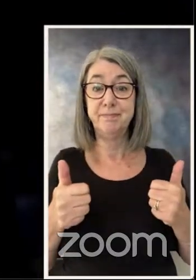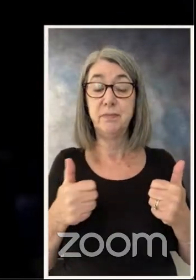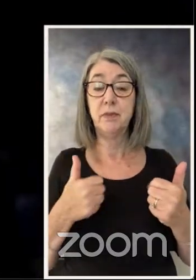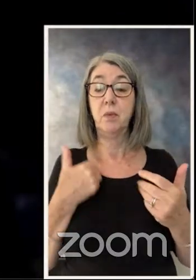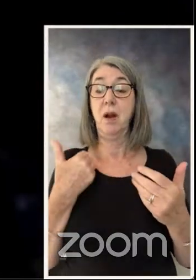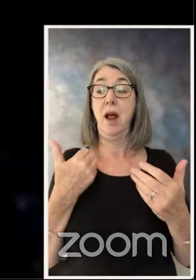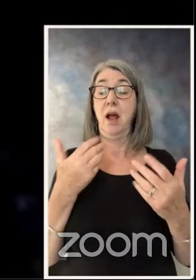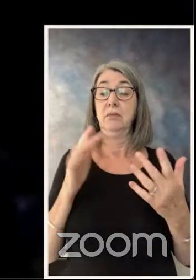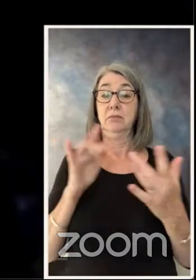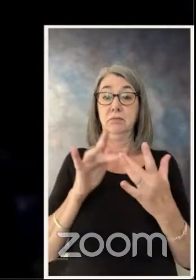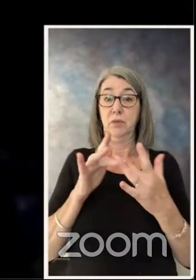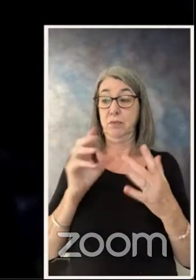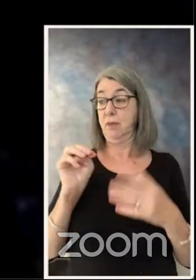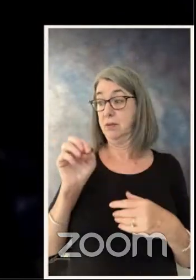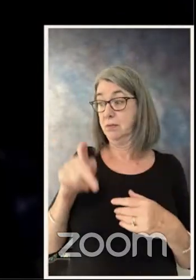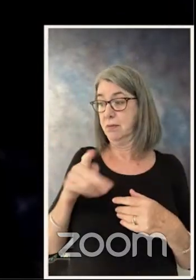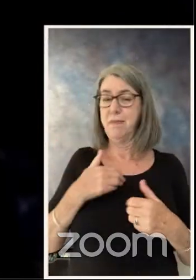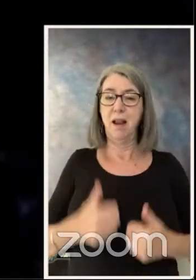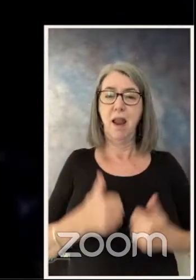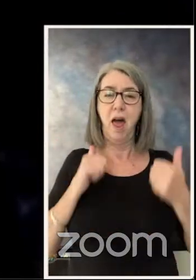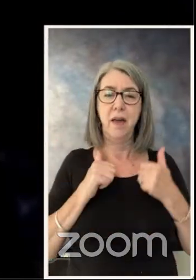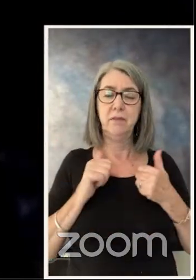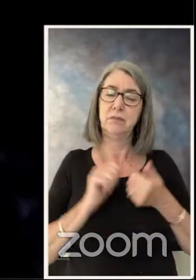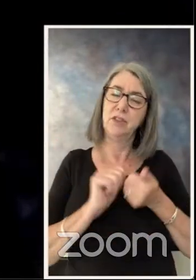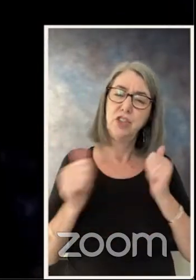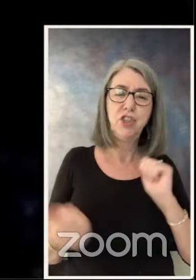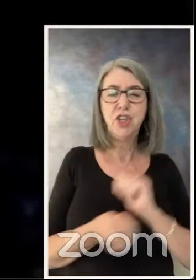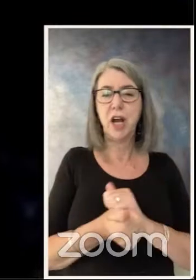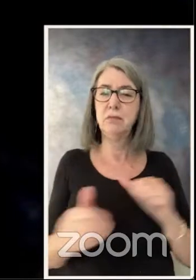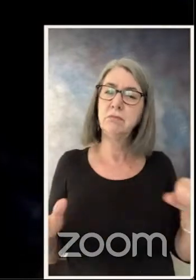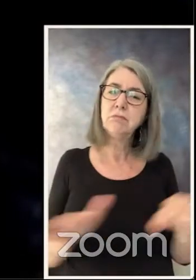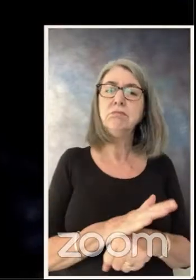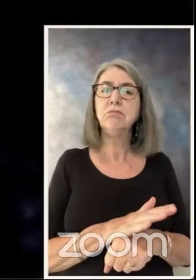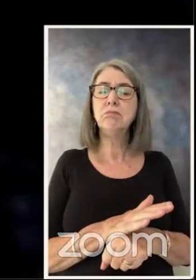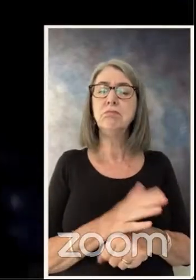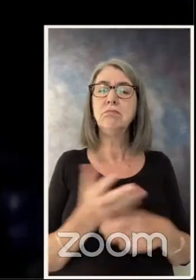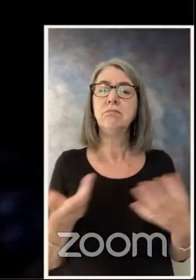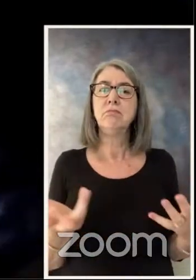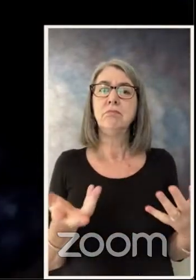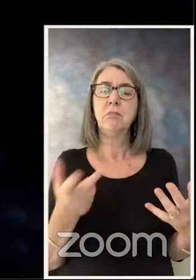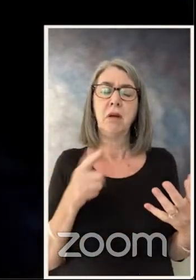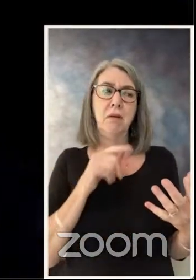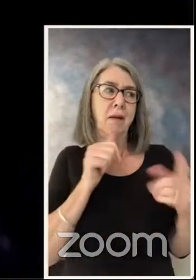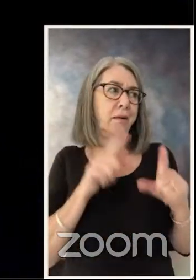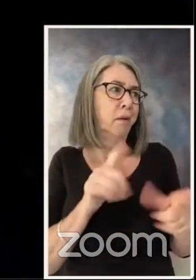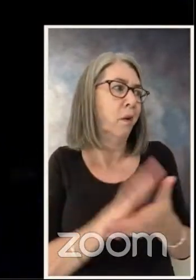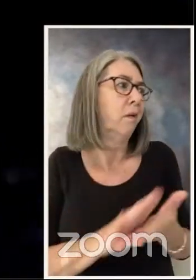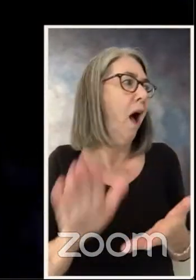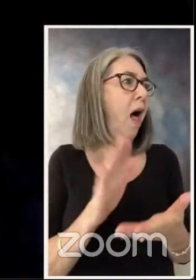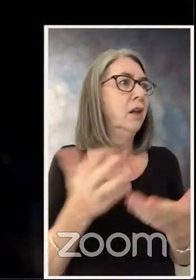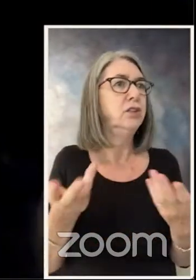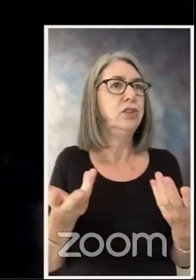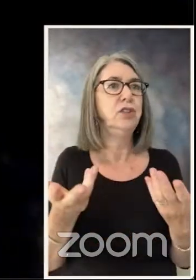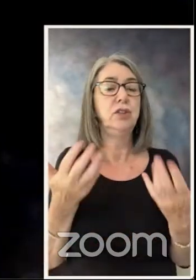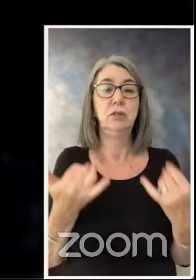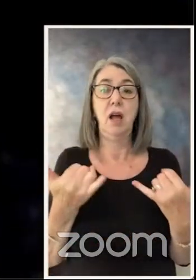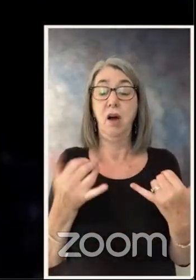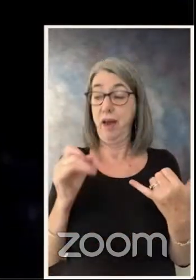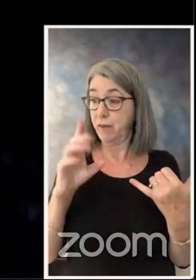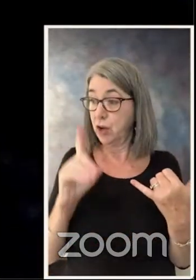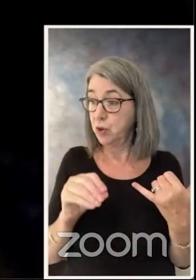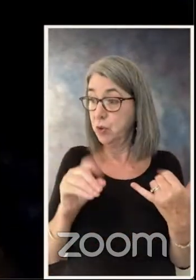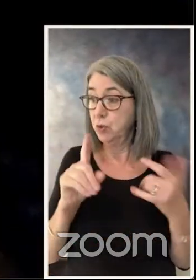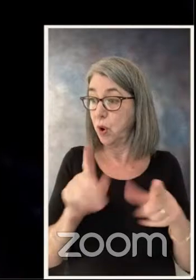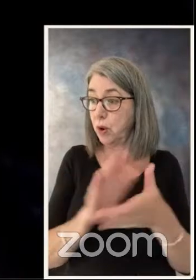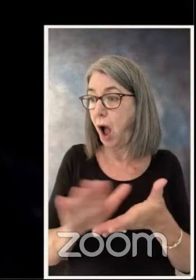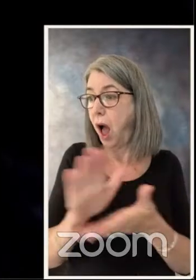got to My Sister's Place, my whole life changed. Like, now I'm not even going to get to go to college. That's like, and if I do, it's